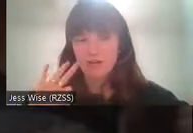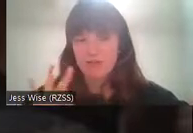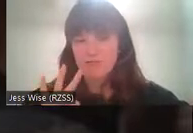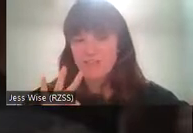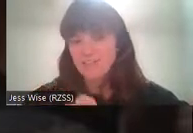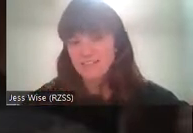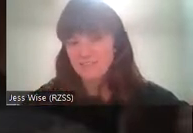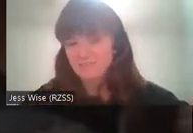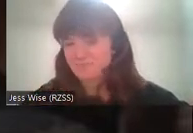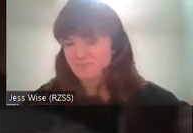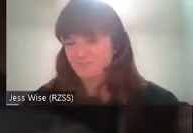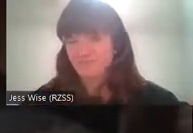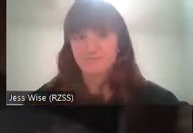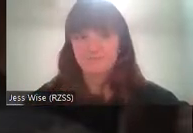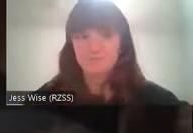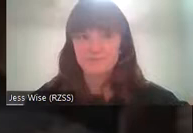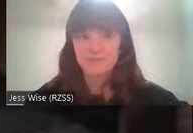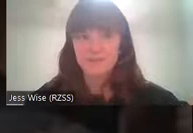So trying to write three things down.